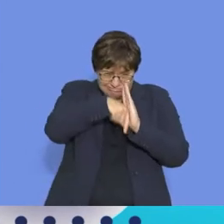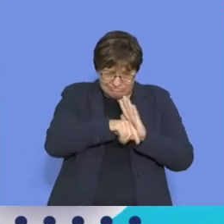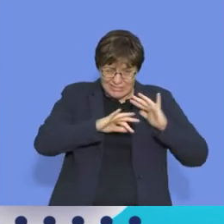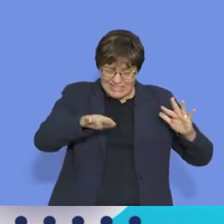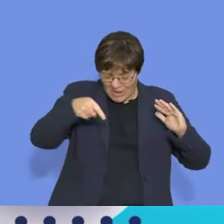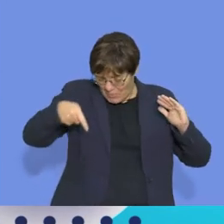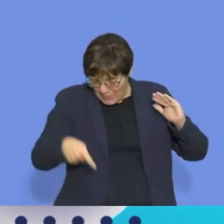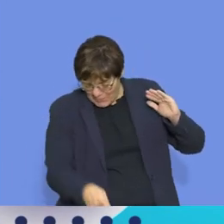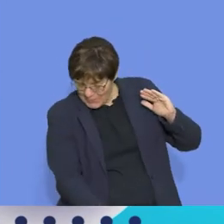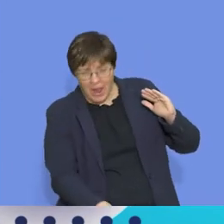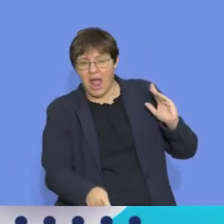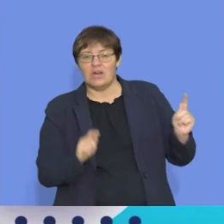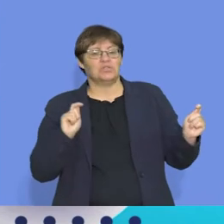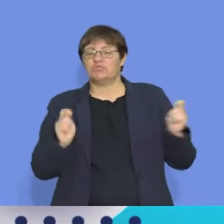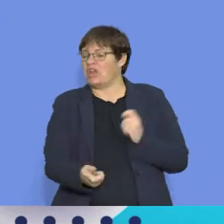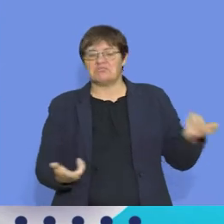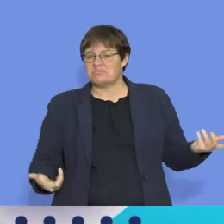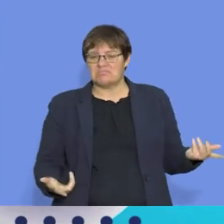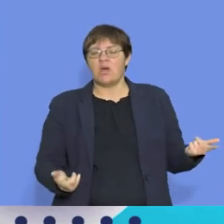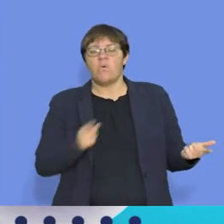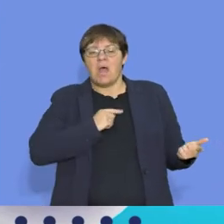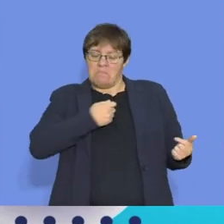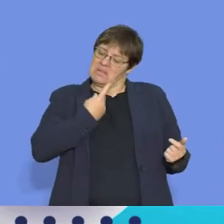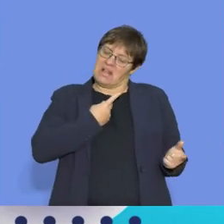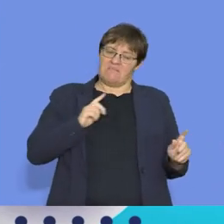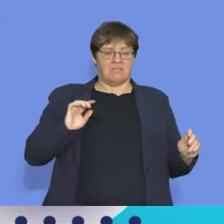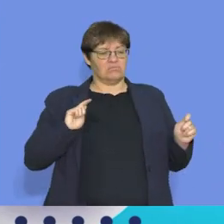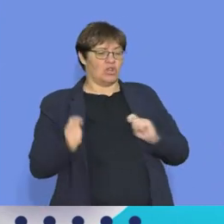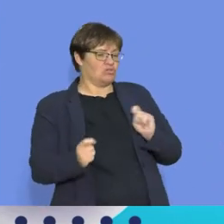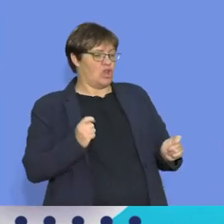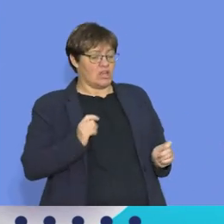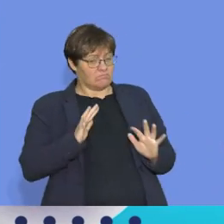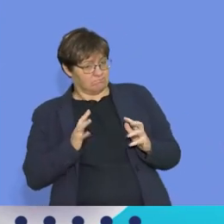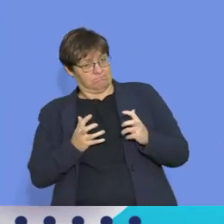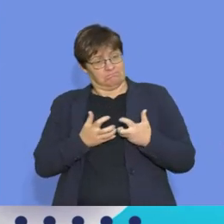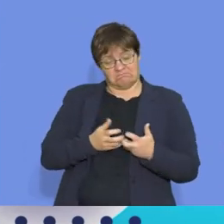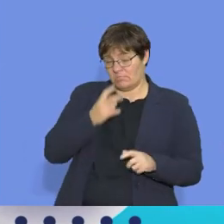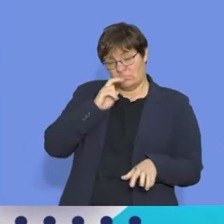changed for quite a long time. So they haven't needed to adapt.